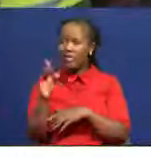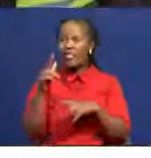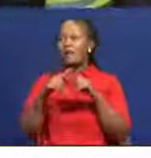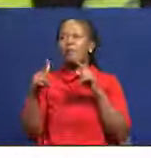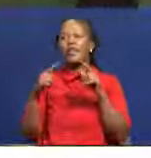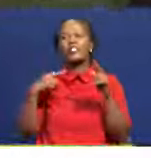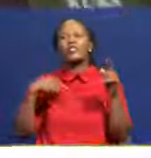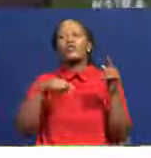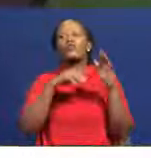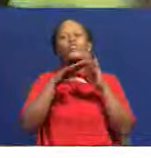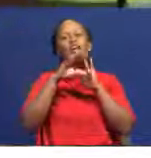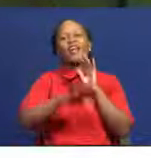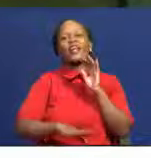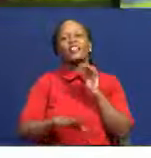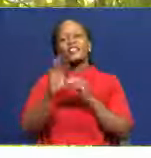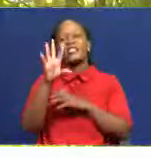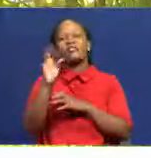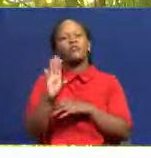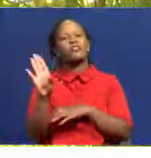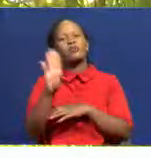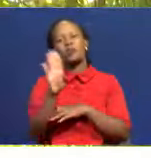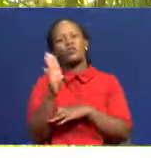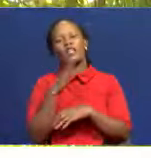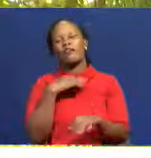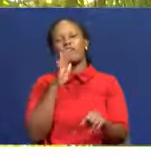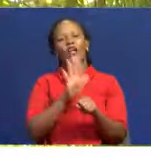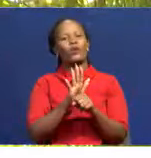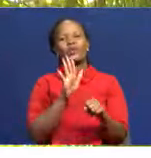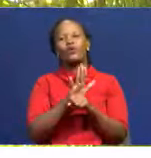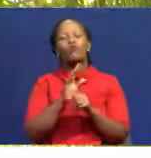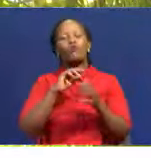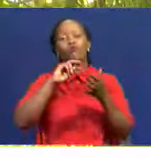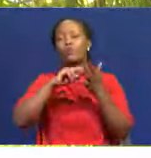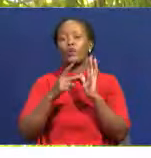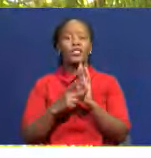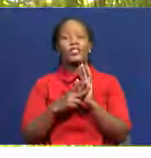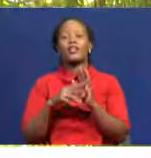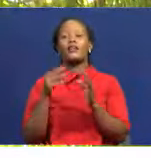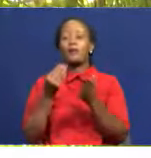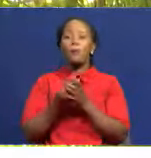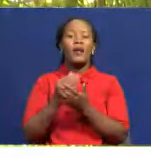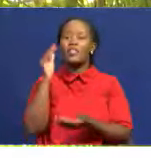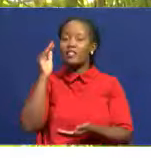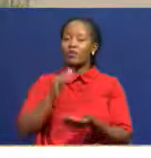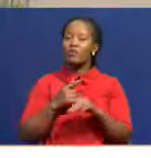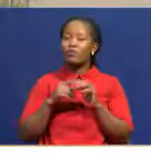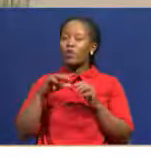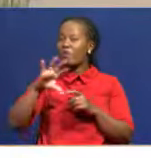We have so many functions with so little money. So no money should be deduced from county.